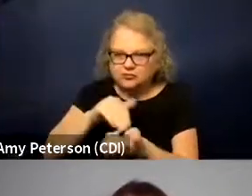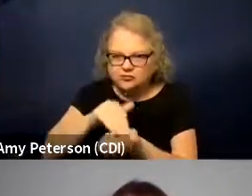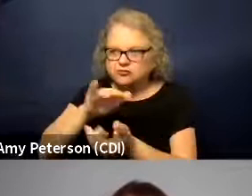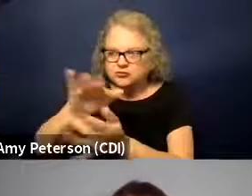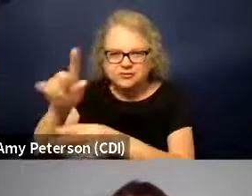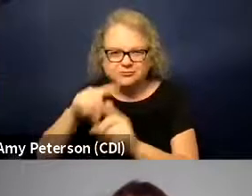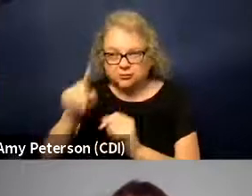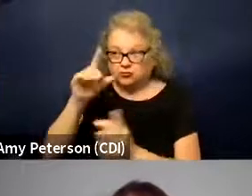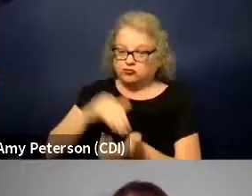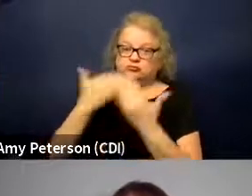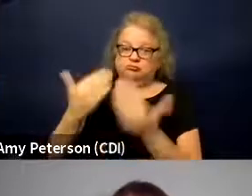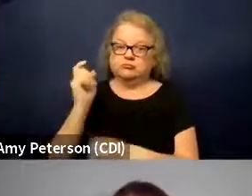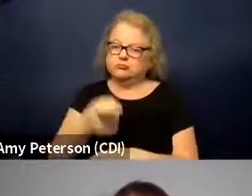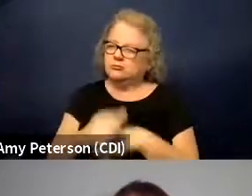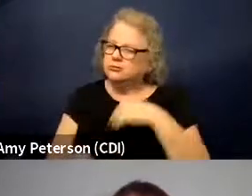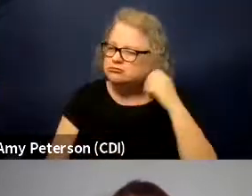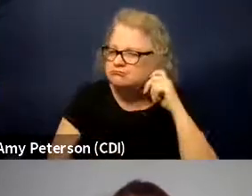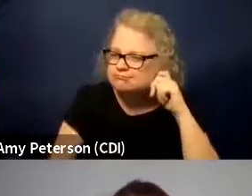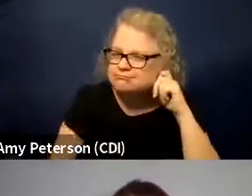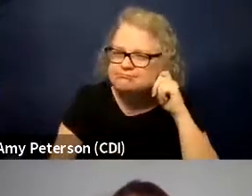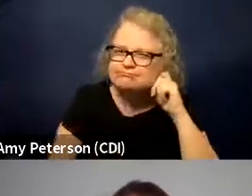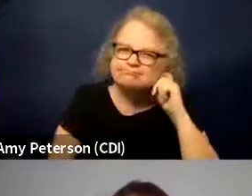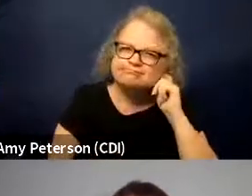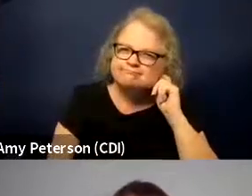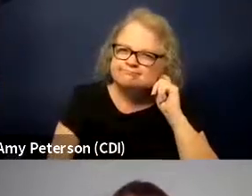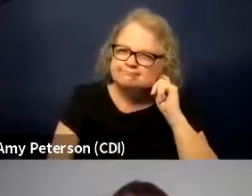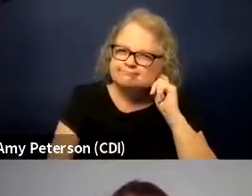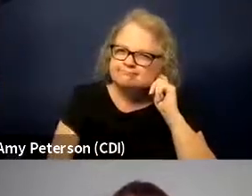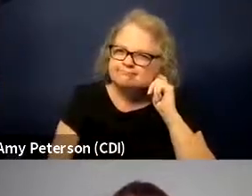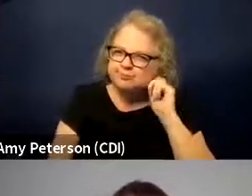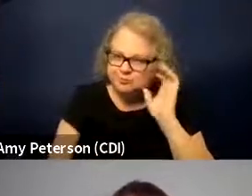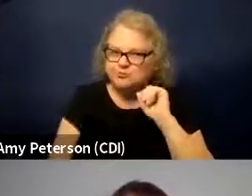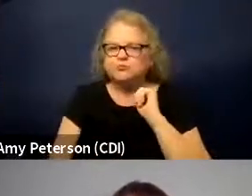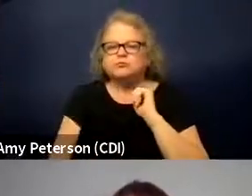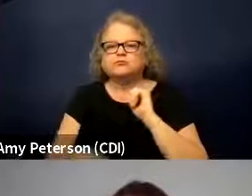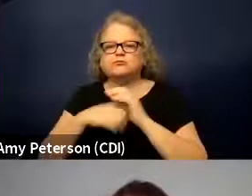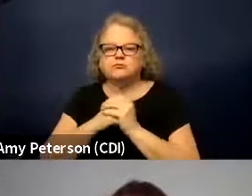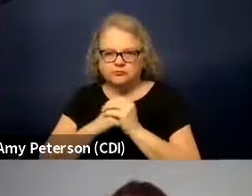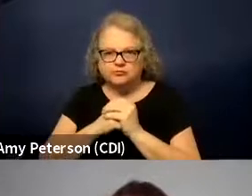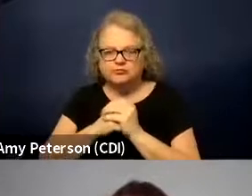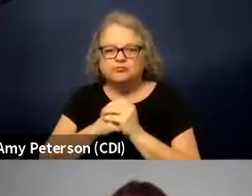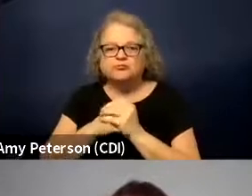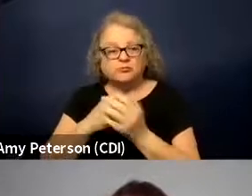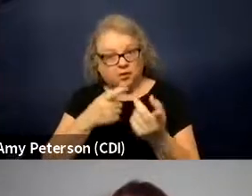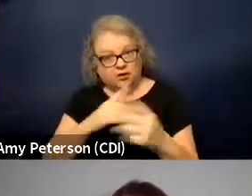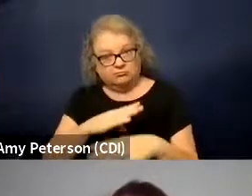from getting infected. The best prevention against COVID-19 is